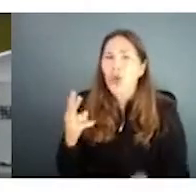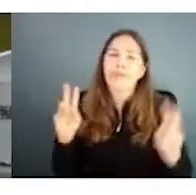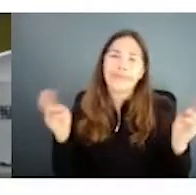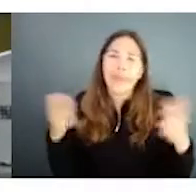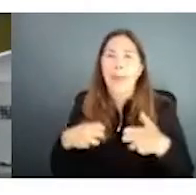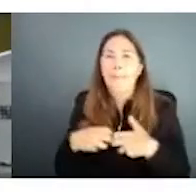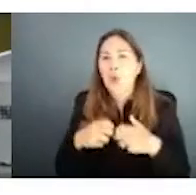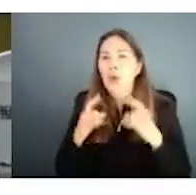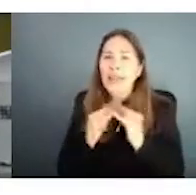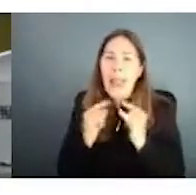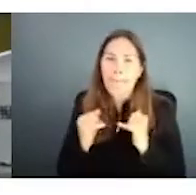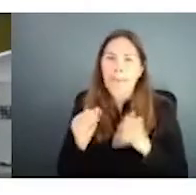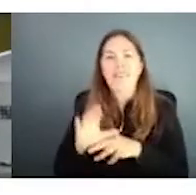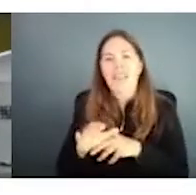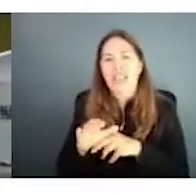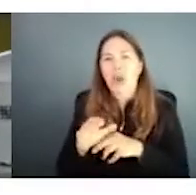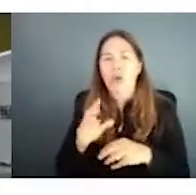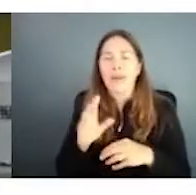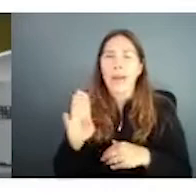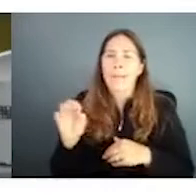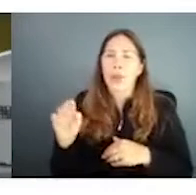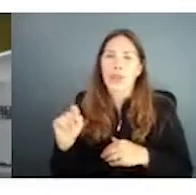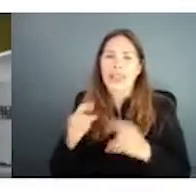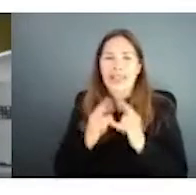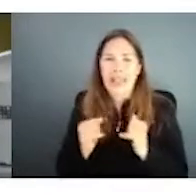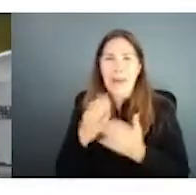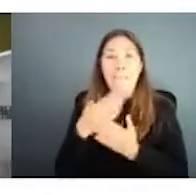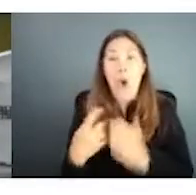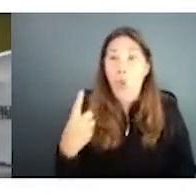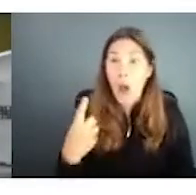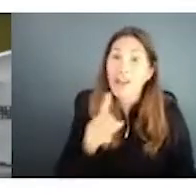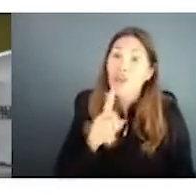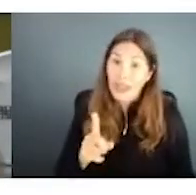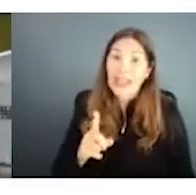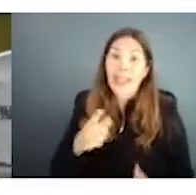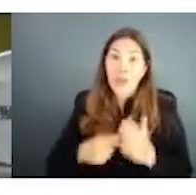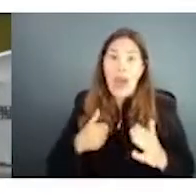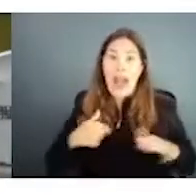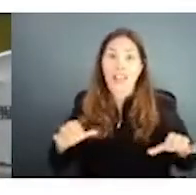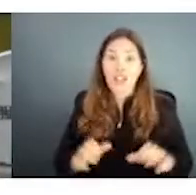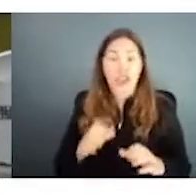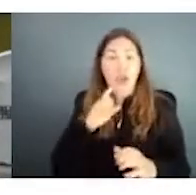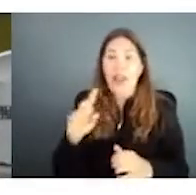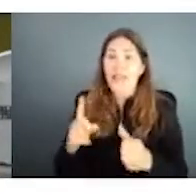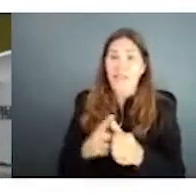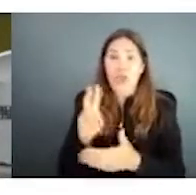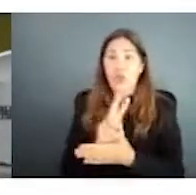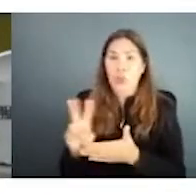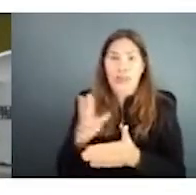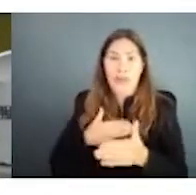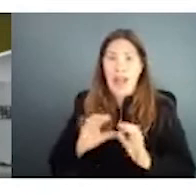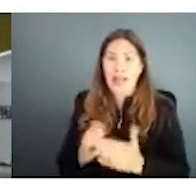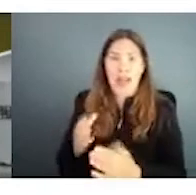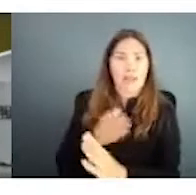videos. And the bootcamp part 1 is really what I do in the first 2 weeks of my class. But I